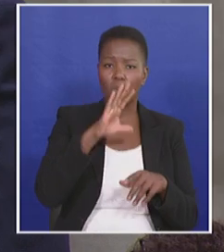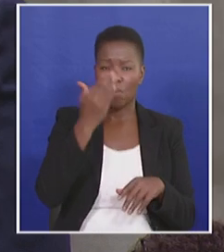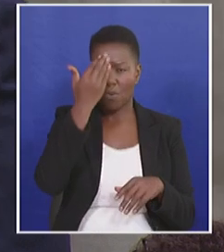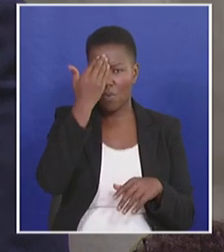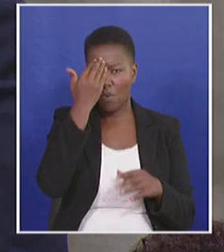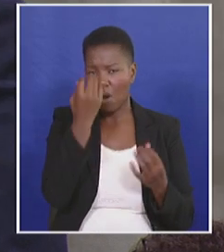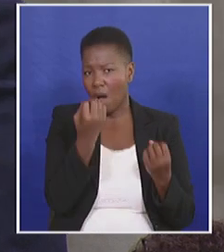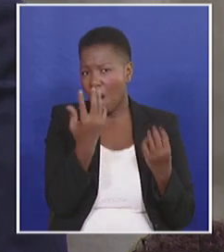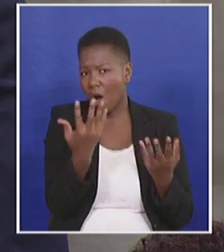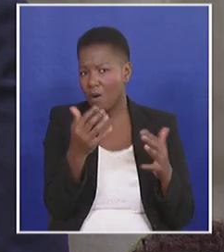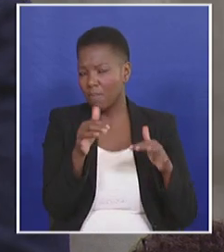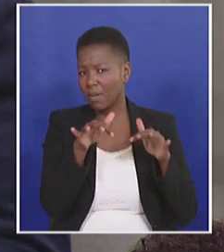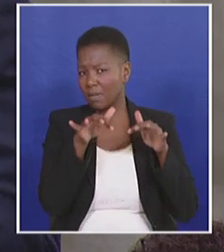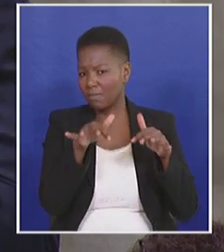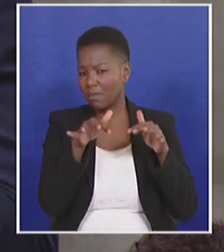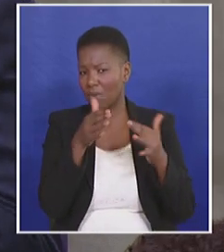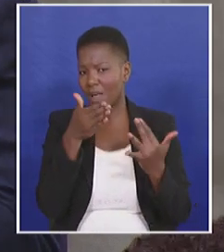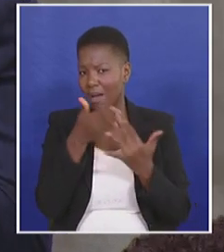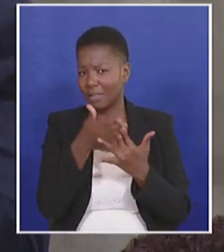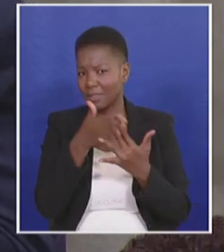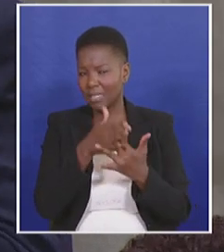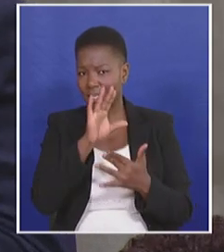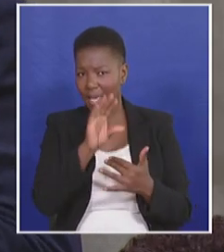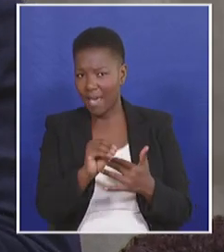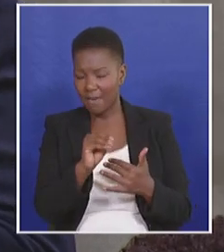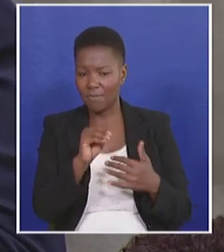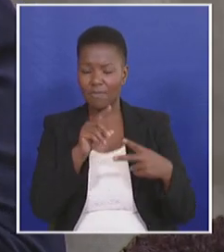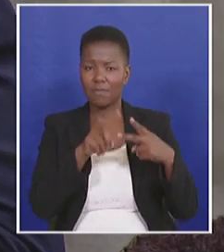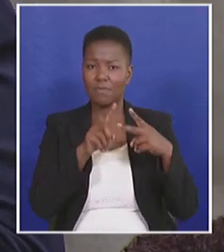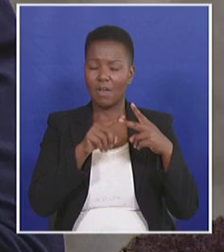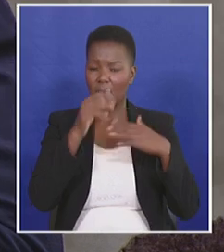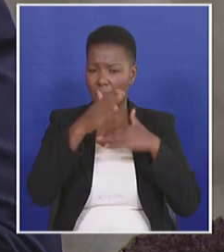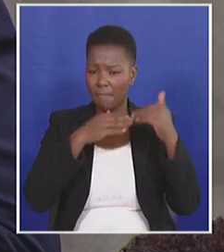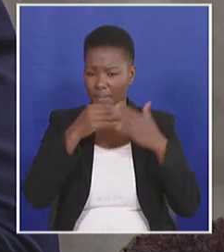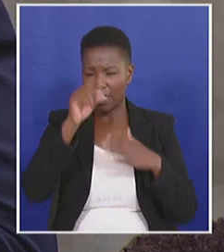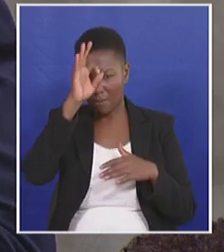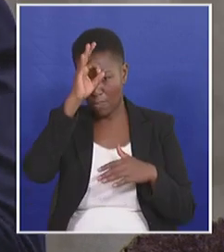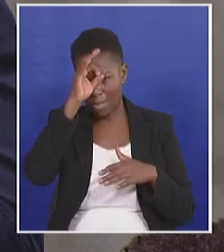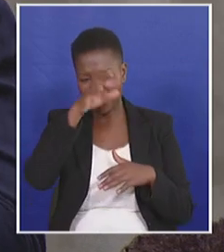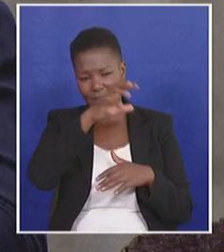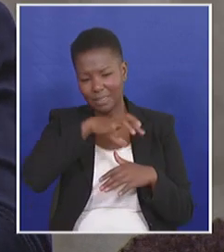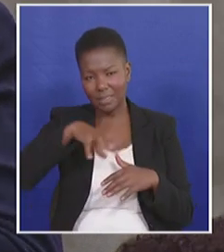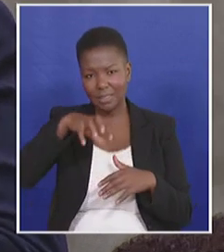of this development? And obviously the rollout will have to be,